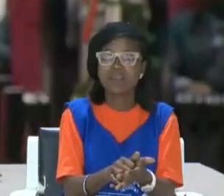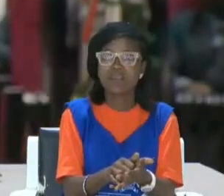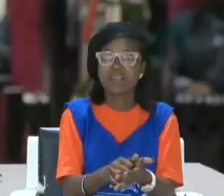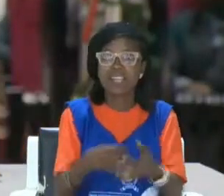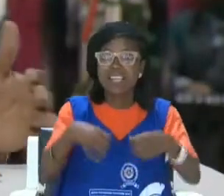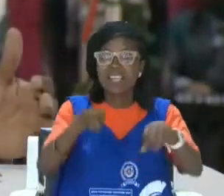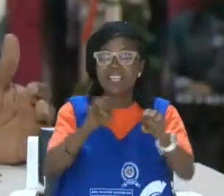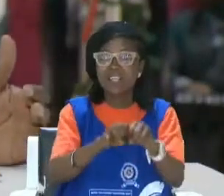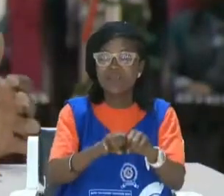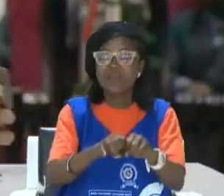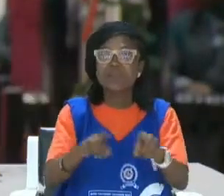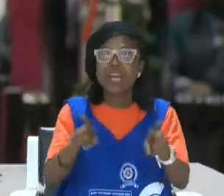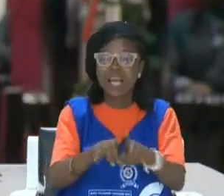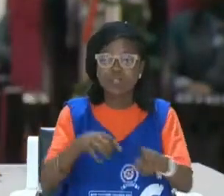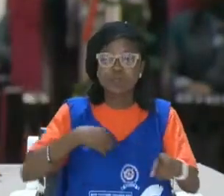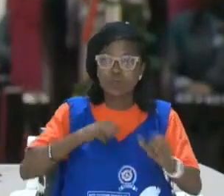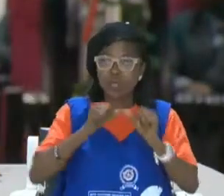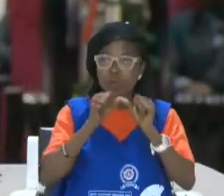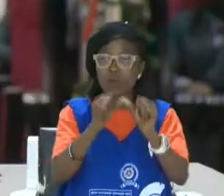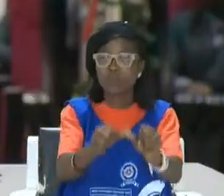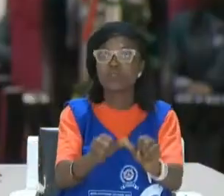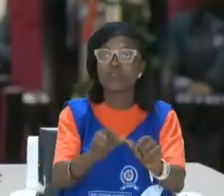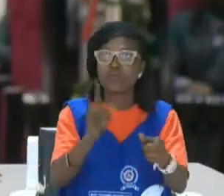even as we continue to